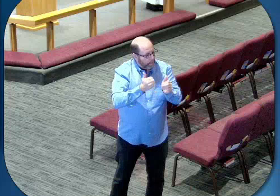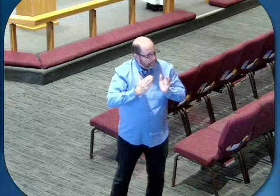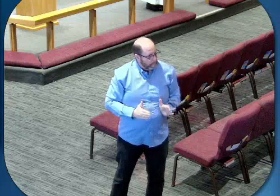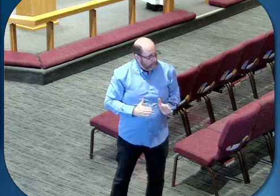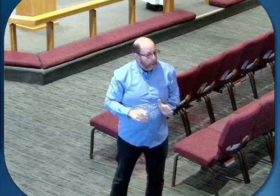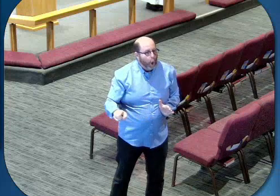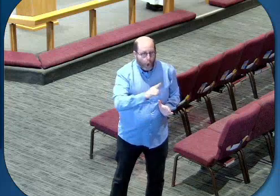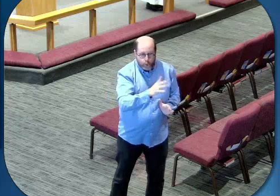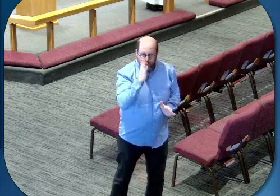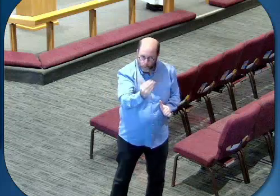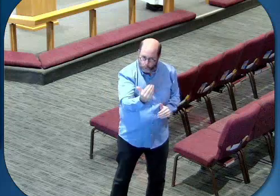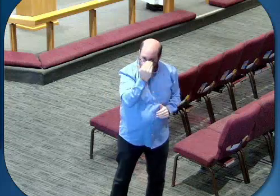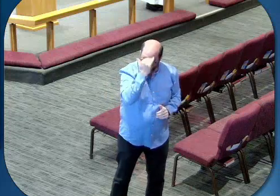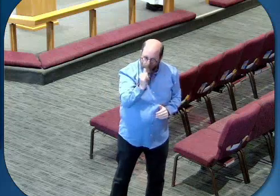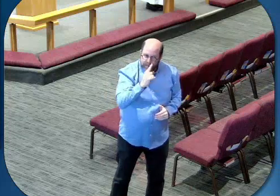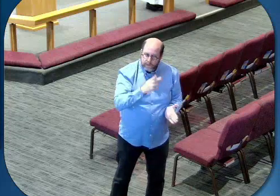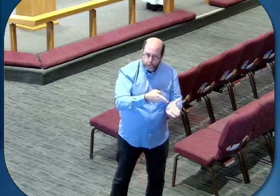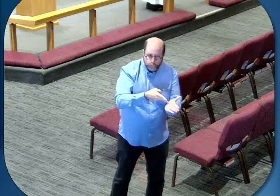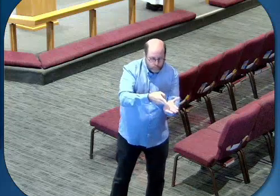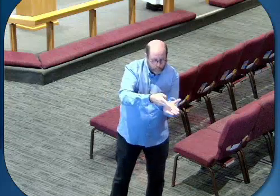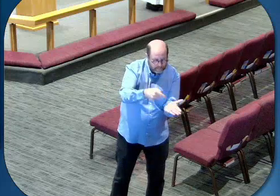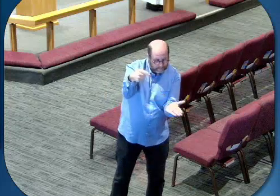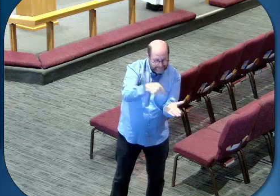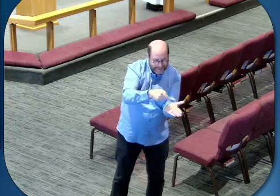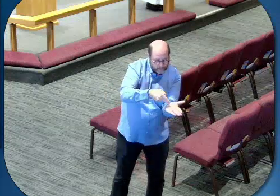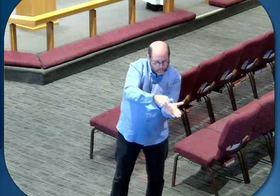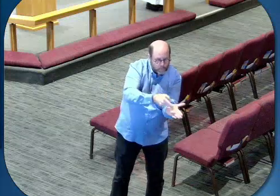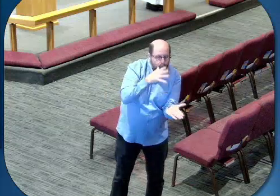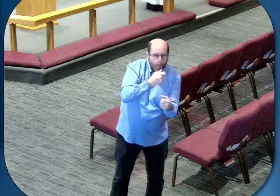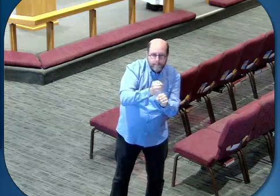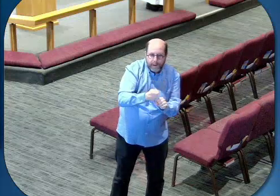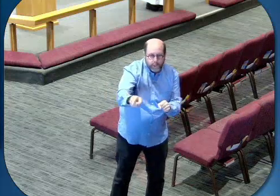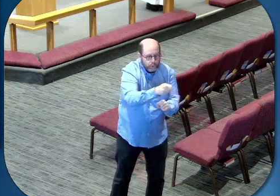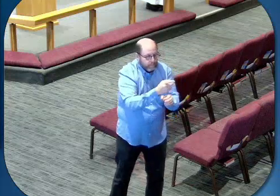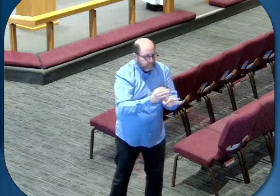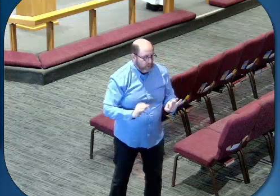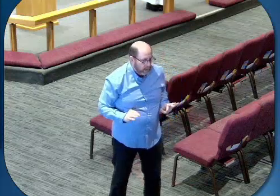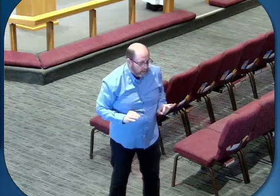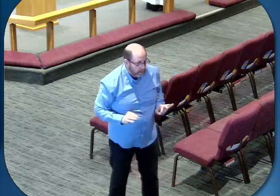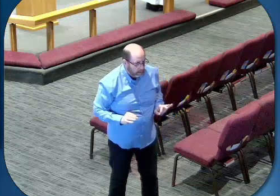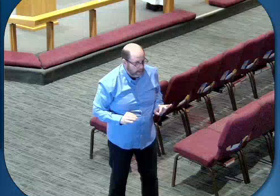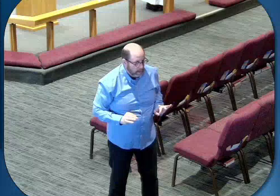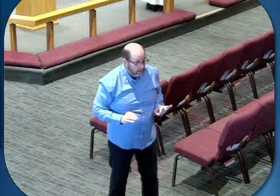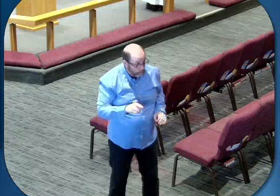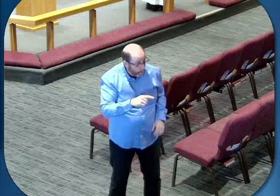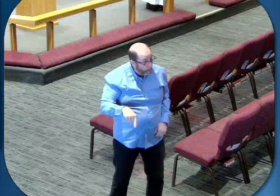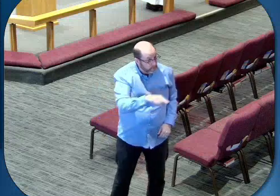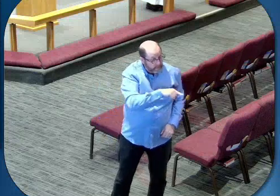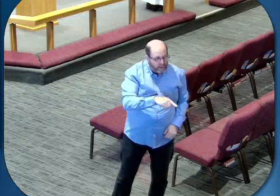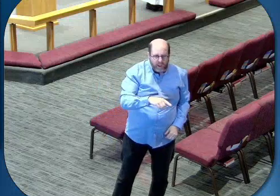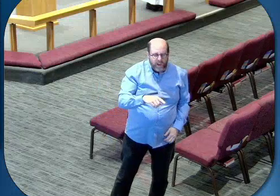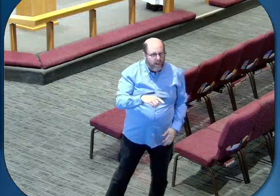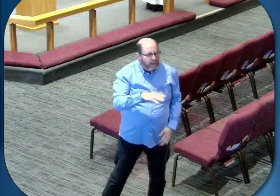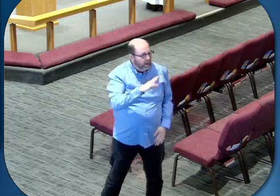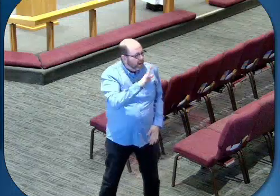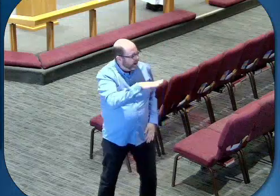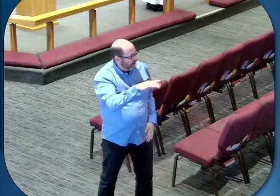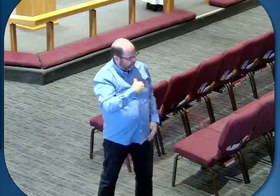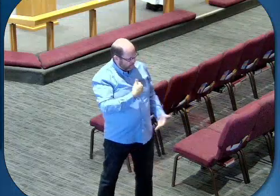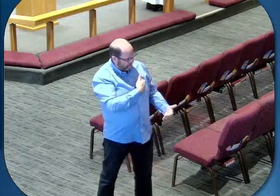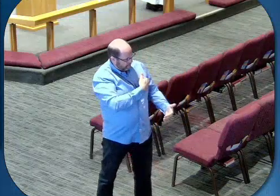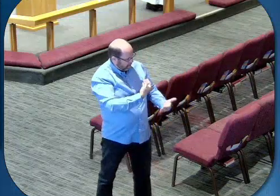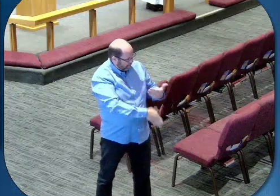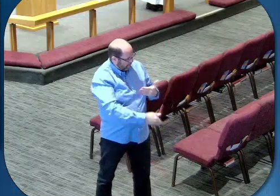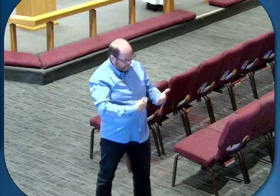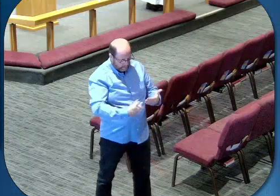will know the truth, and the truth will set you free." They answered him, "We are offspring of Abraham